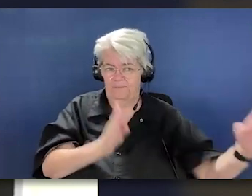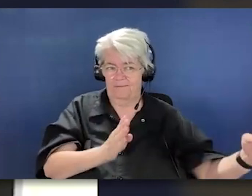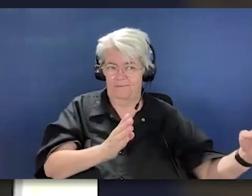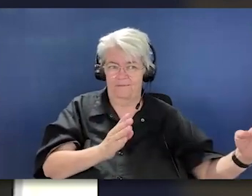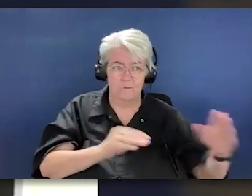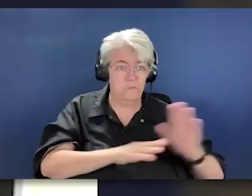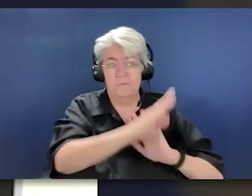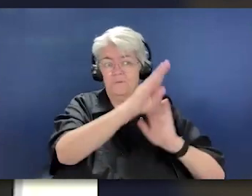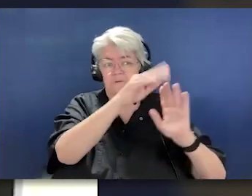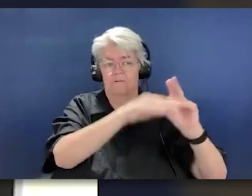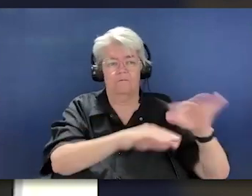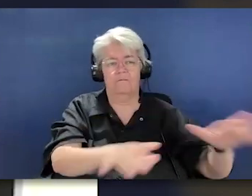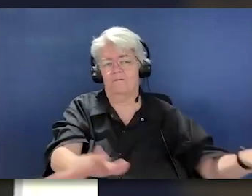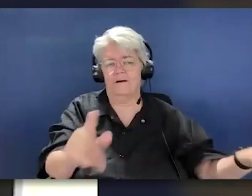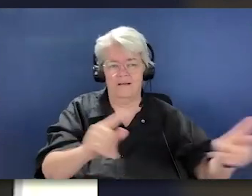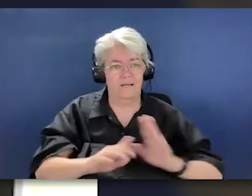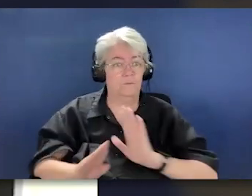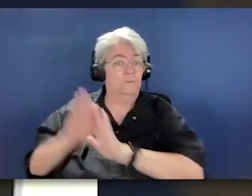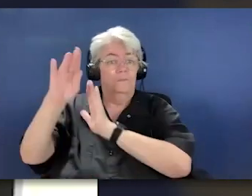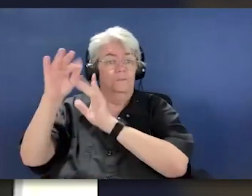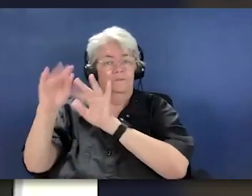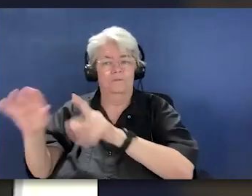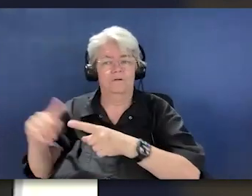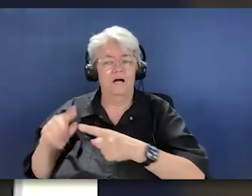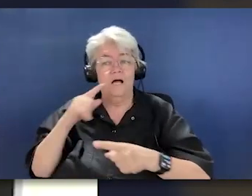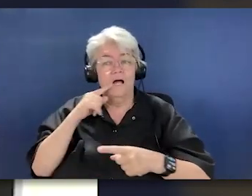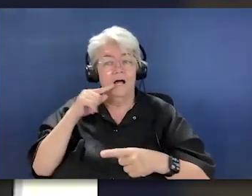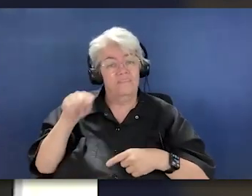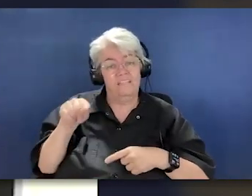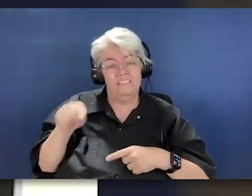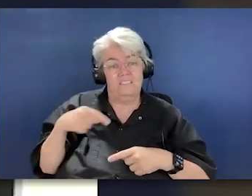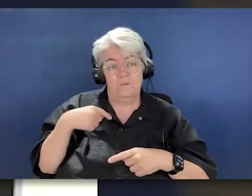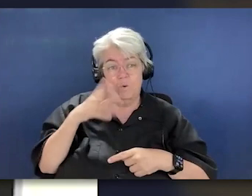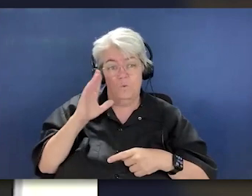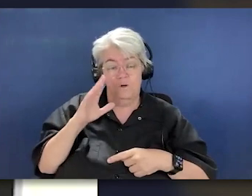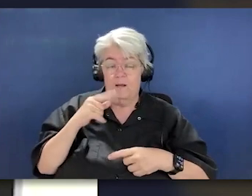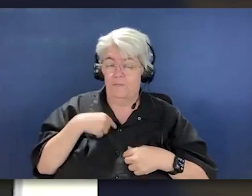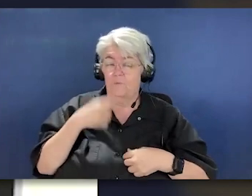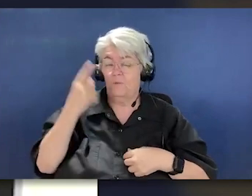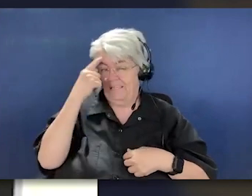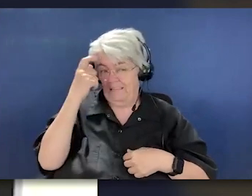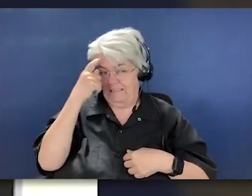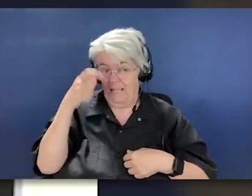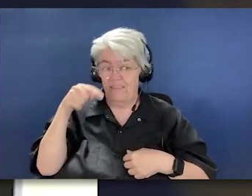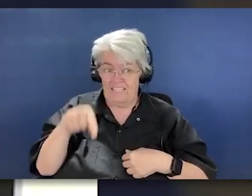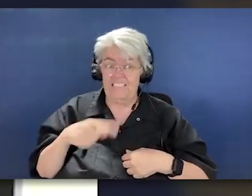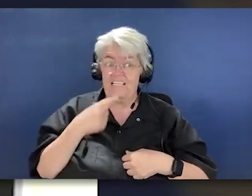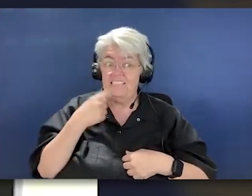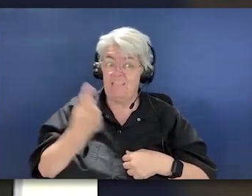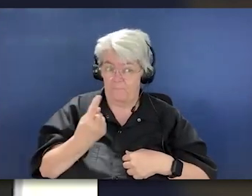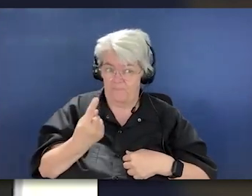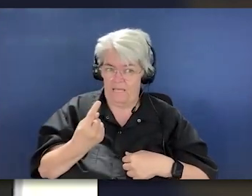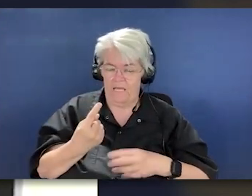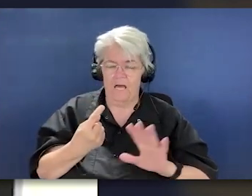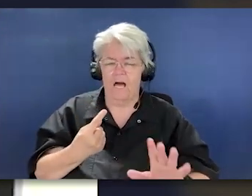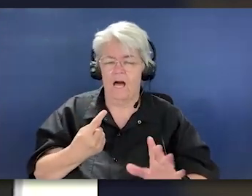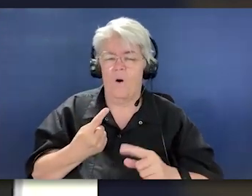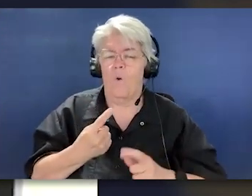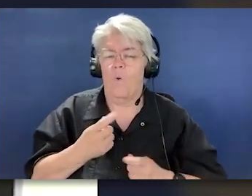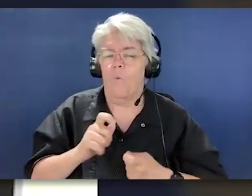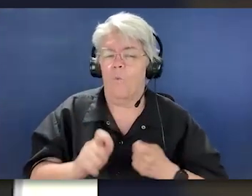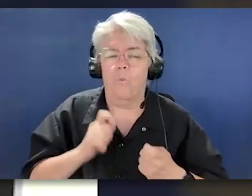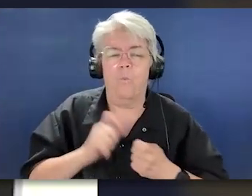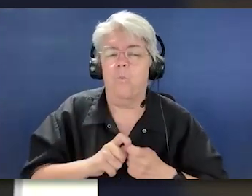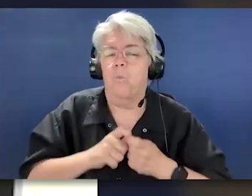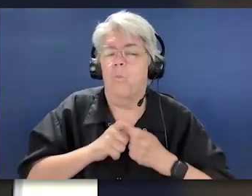We're not sure yet if it's going to, we're pretty sure it's going to be something, but we're not sure what that something is